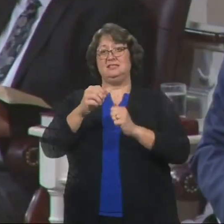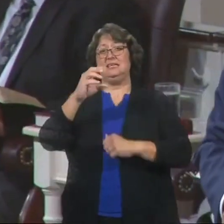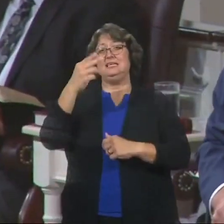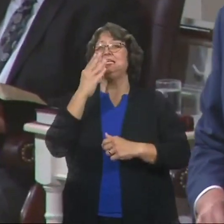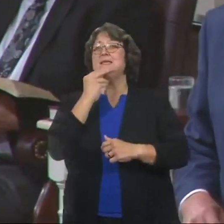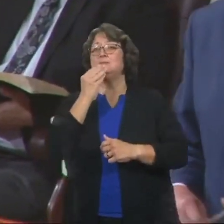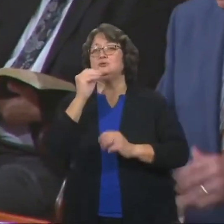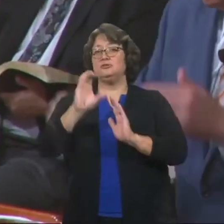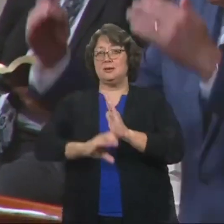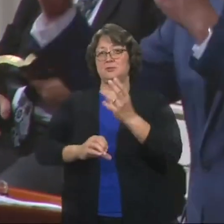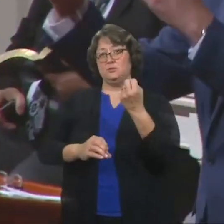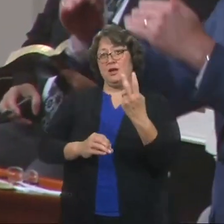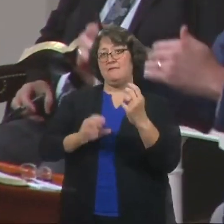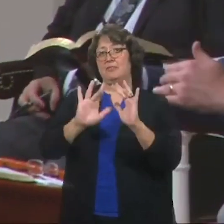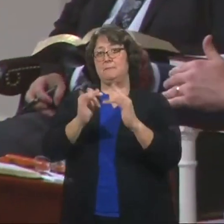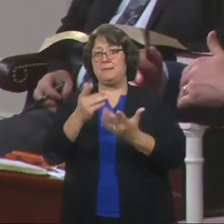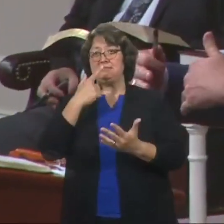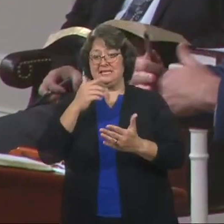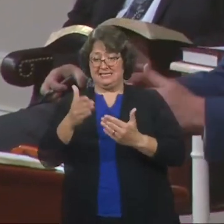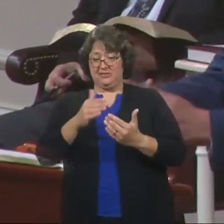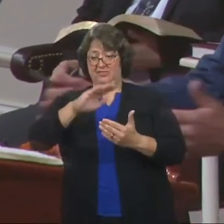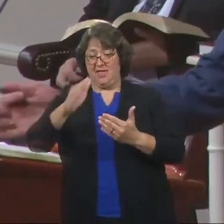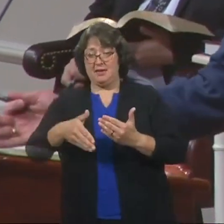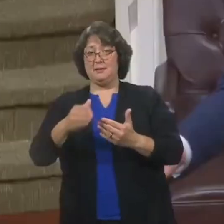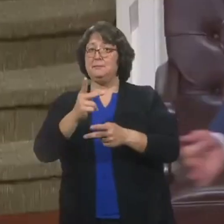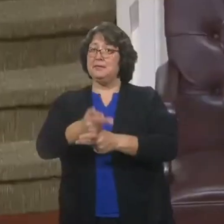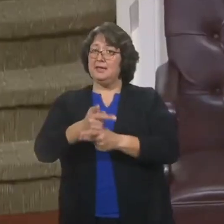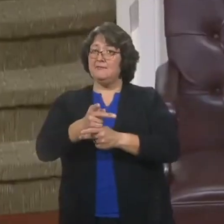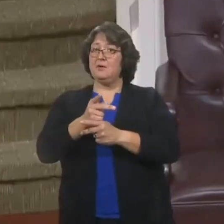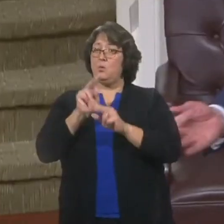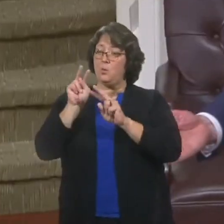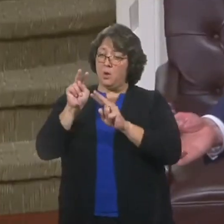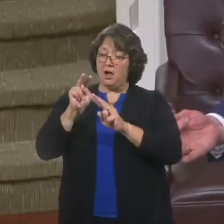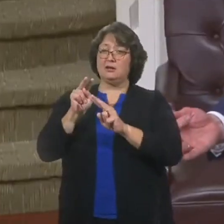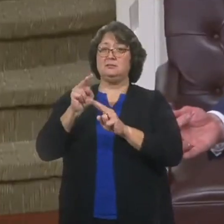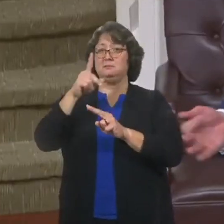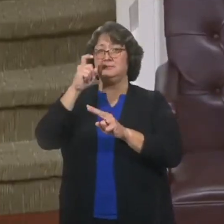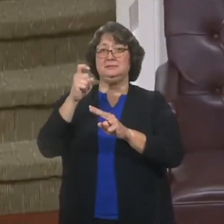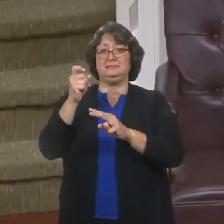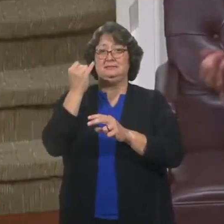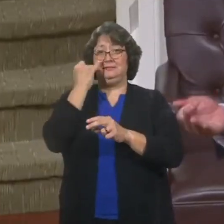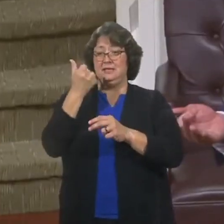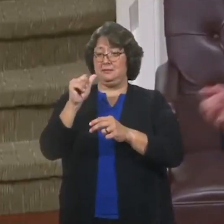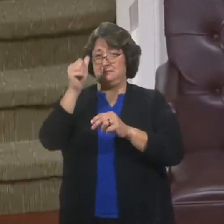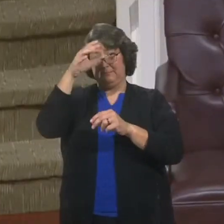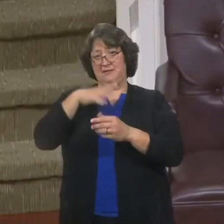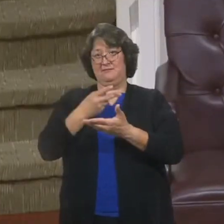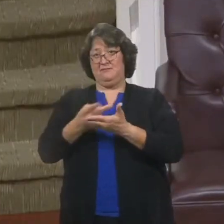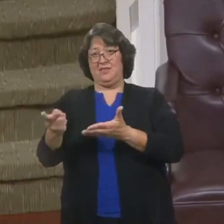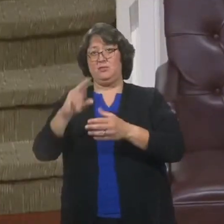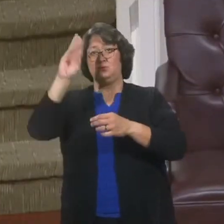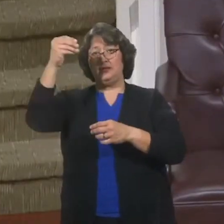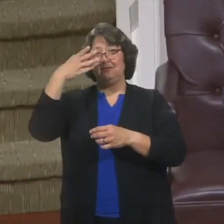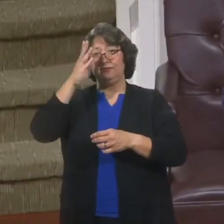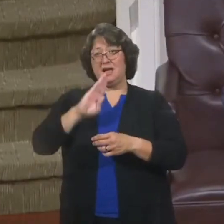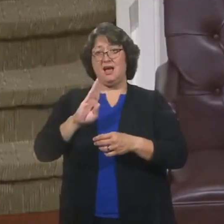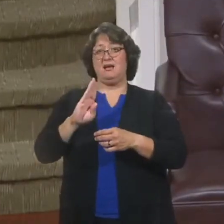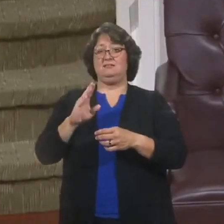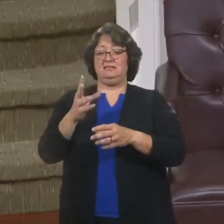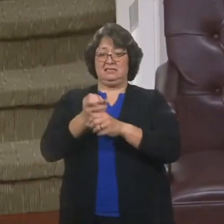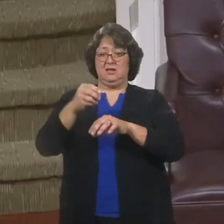us toward the end where he says, be careful, watch diligently, lest any man fail the grace of God, lest any root of bitterness. Before he says that, he